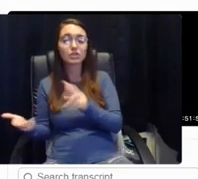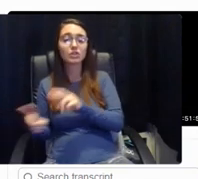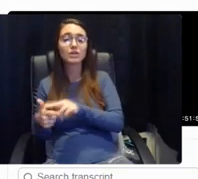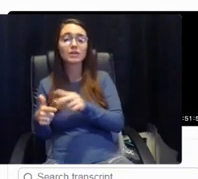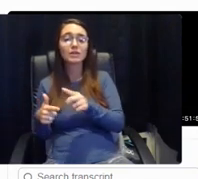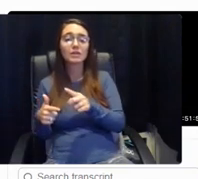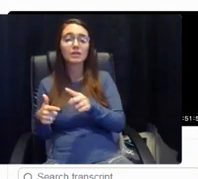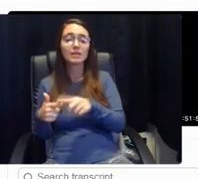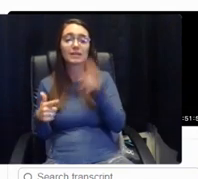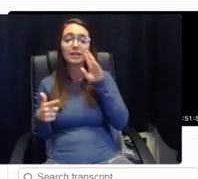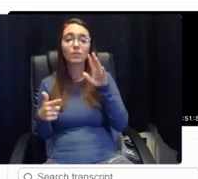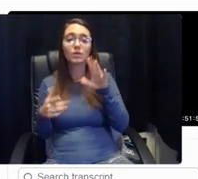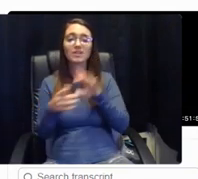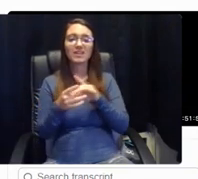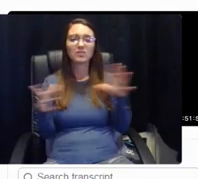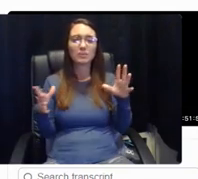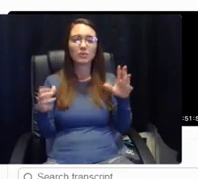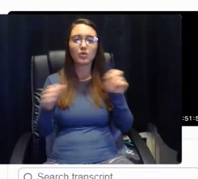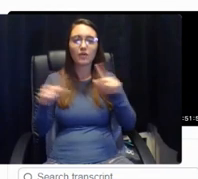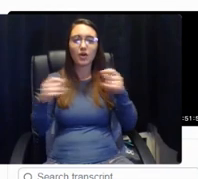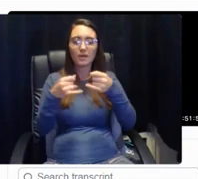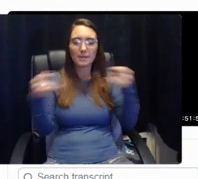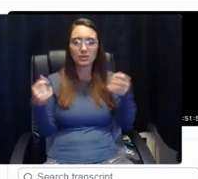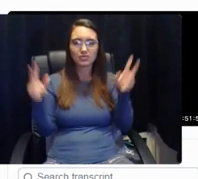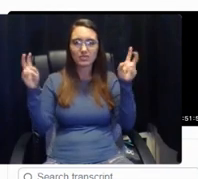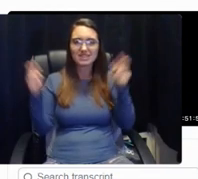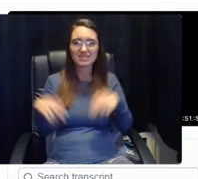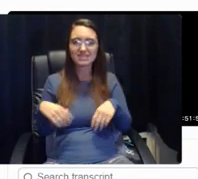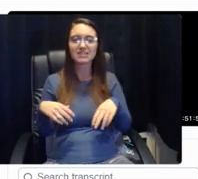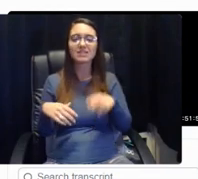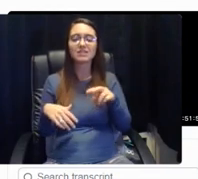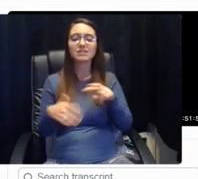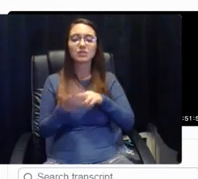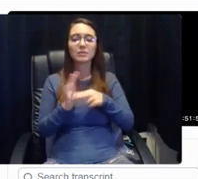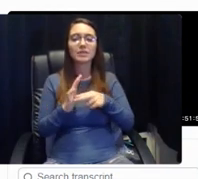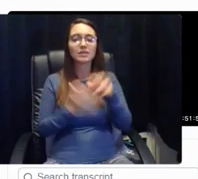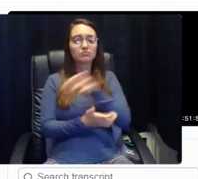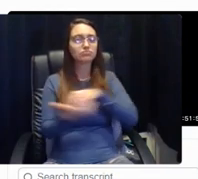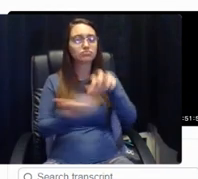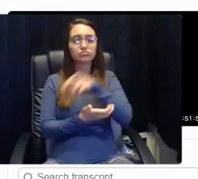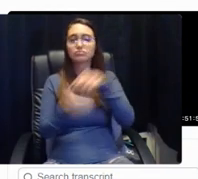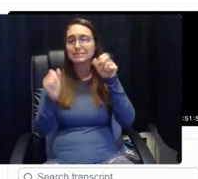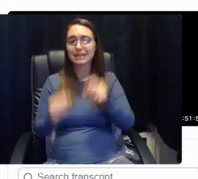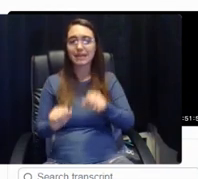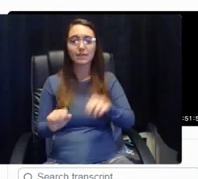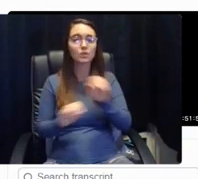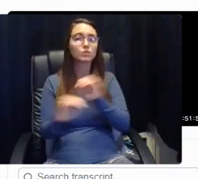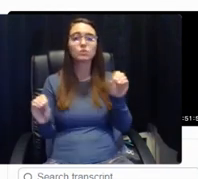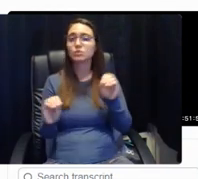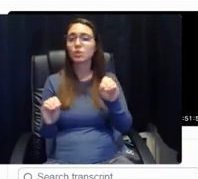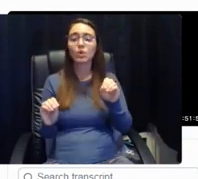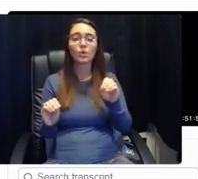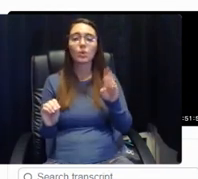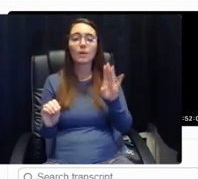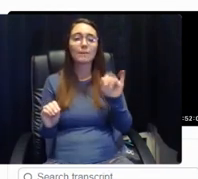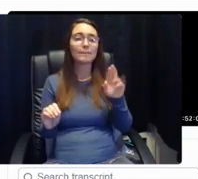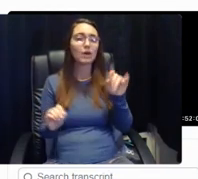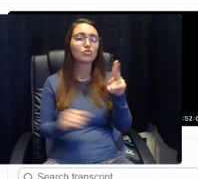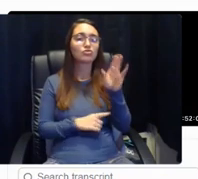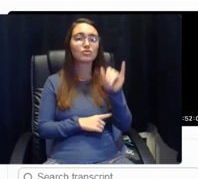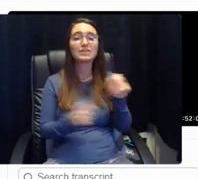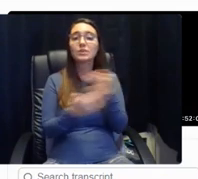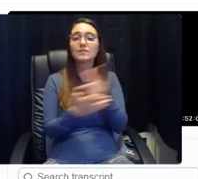cell reaction. We kind of mix them together. So that no longer has any boundary. We have short battery. So everything is